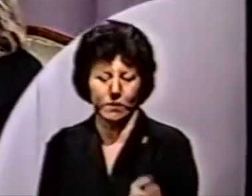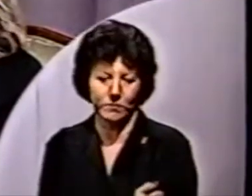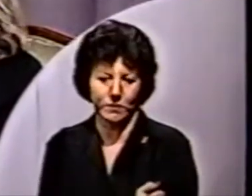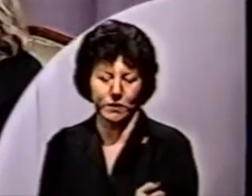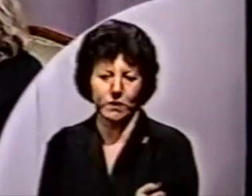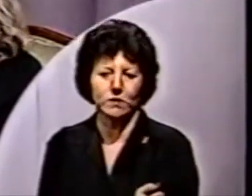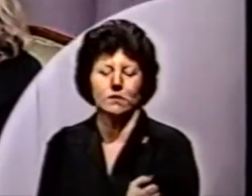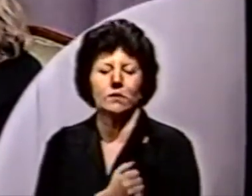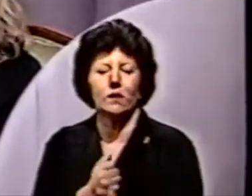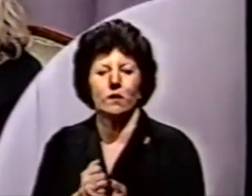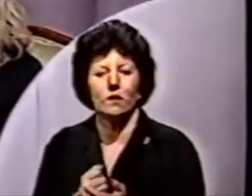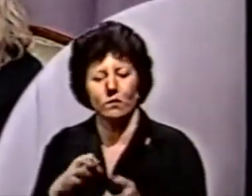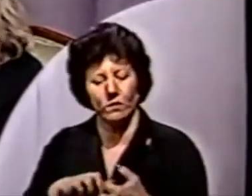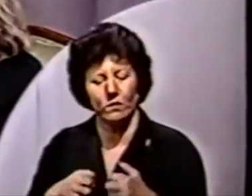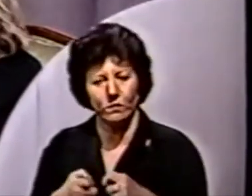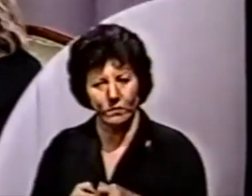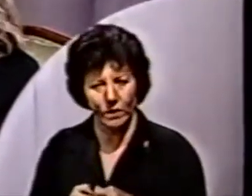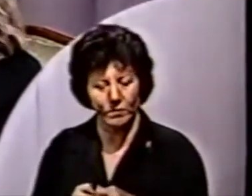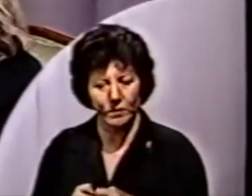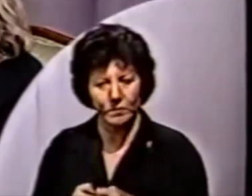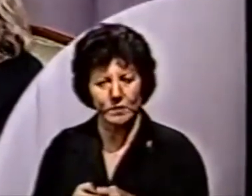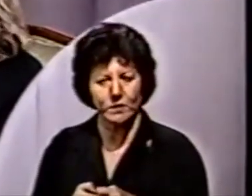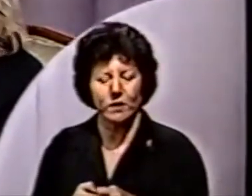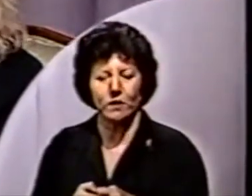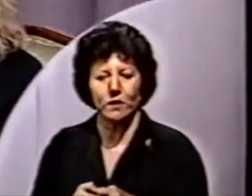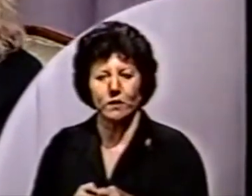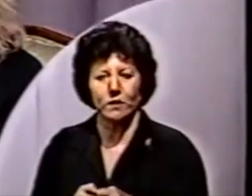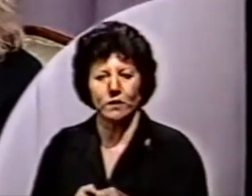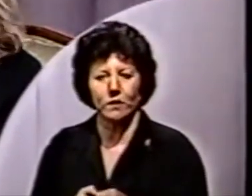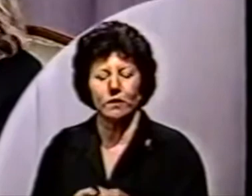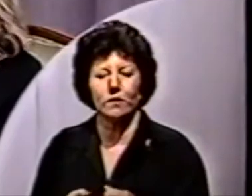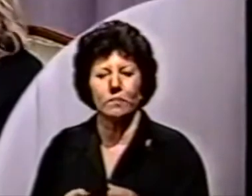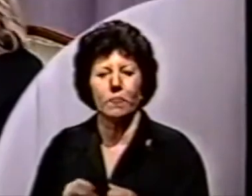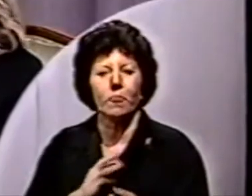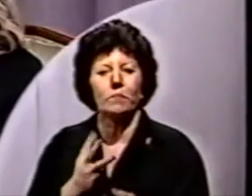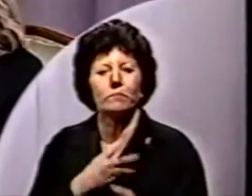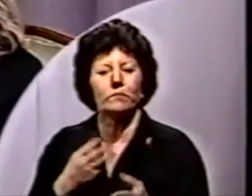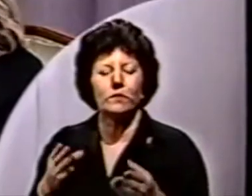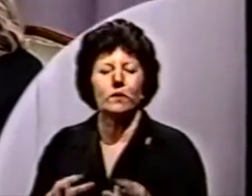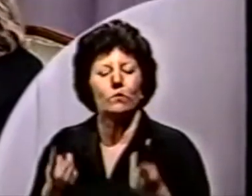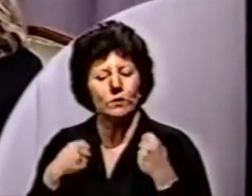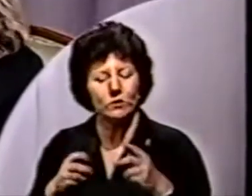of services when staff and counselors and support services